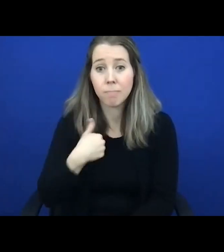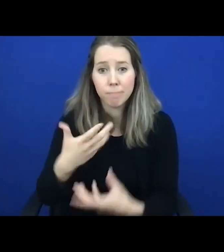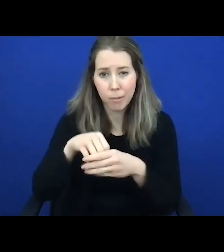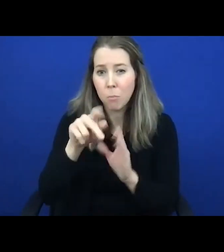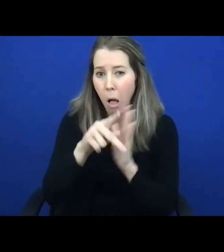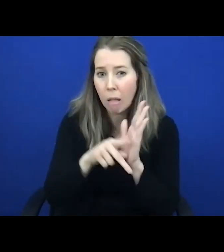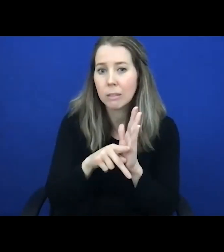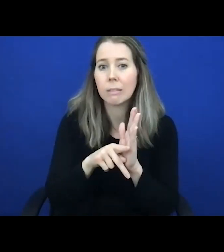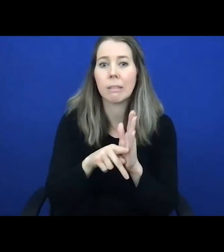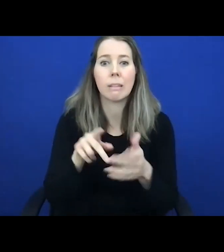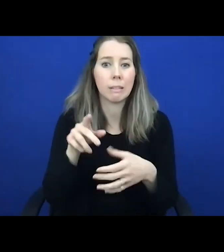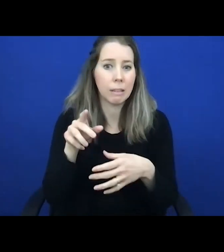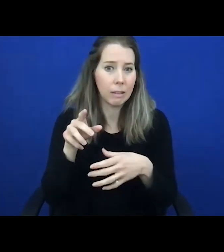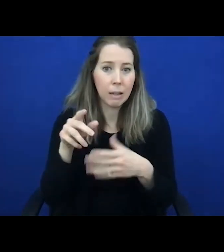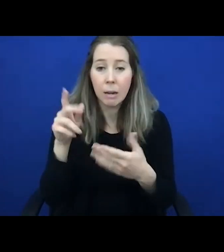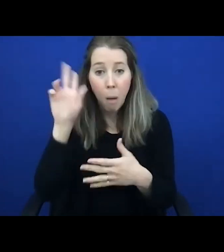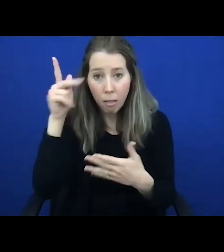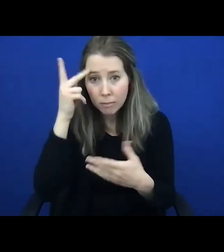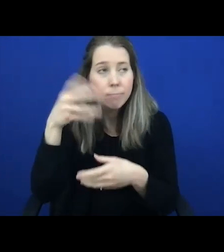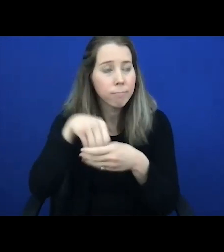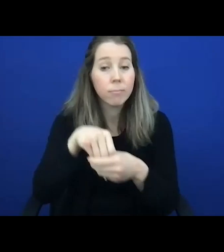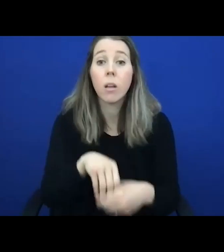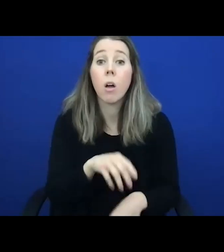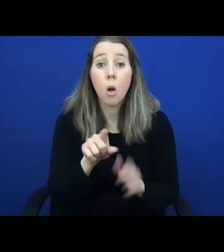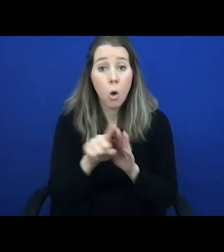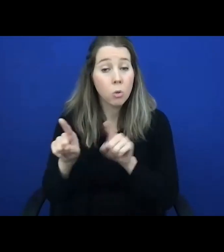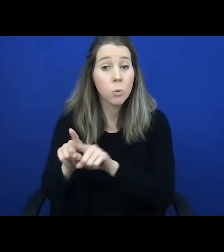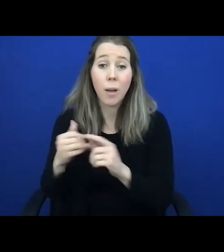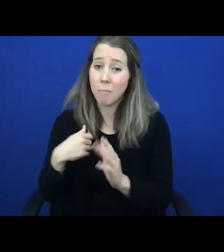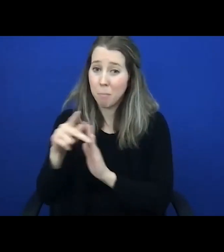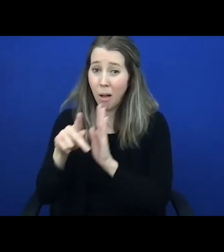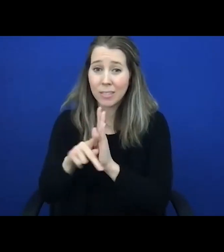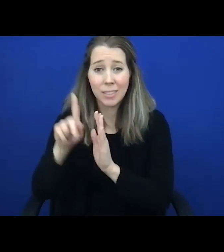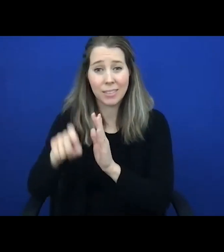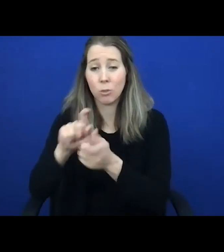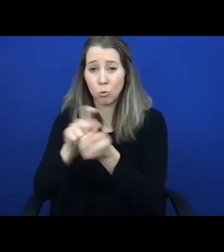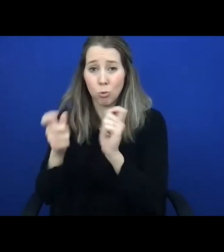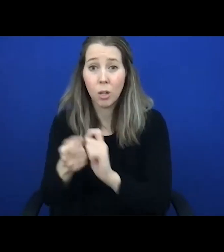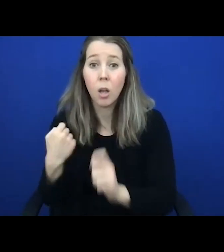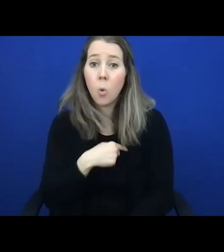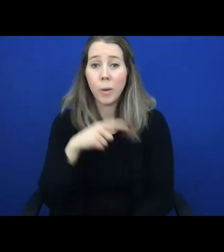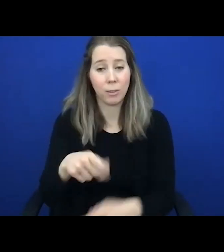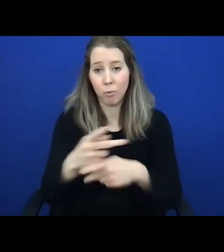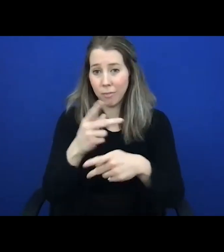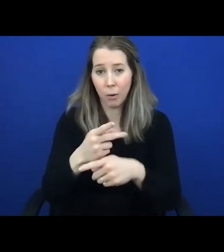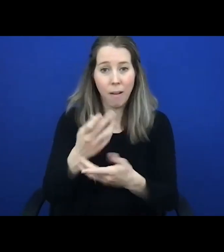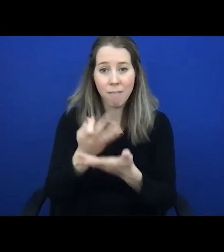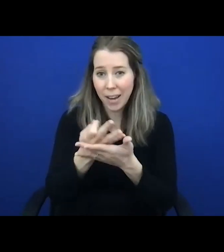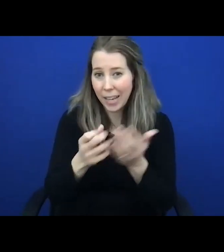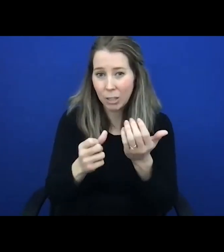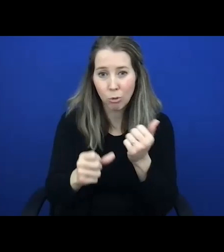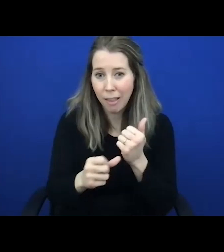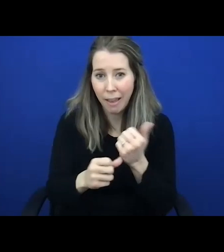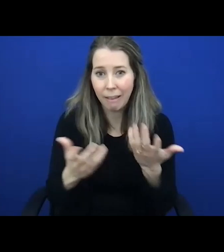policy and electoral politics. And there are some policy frameworks that need to change. We need to reimagine financial aid. The